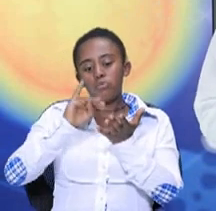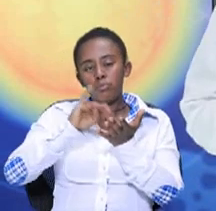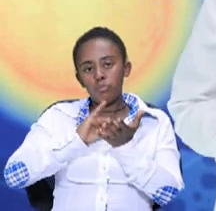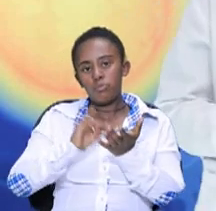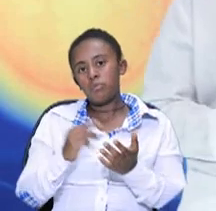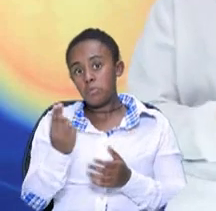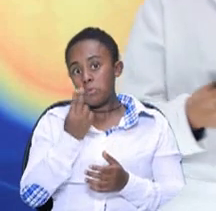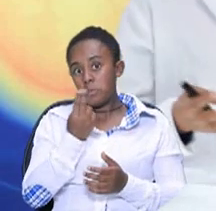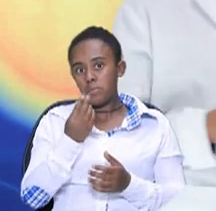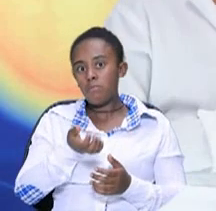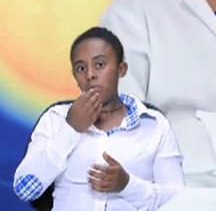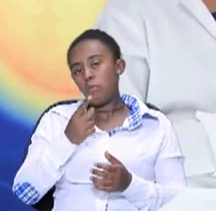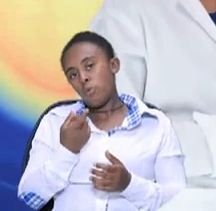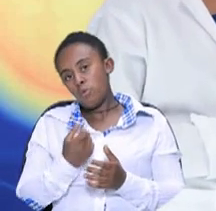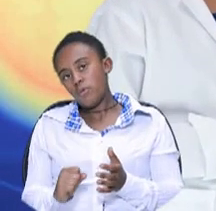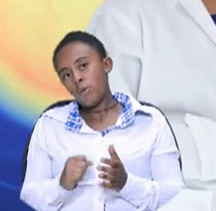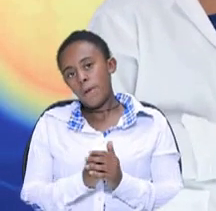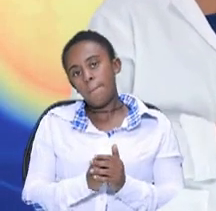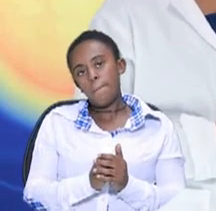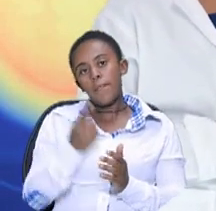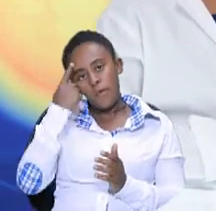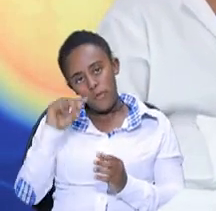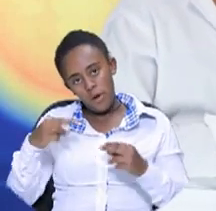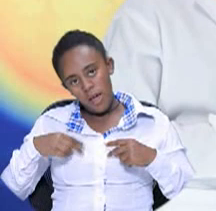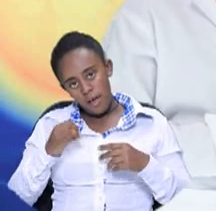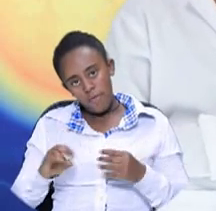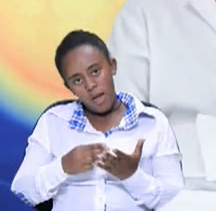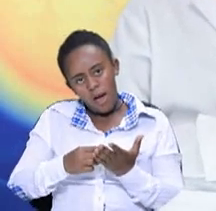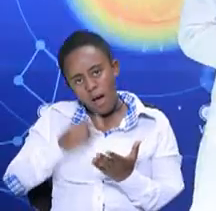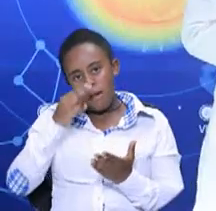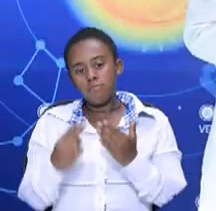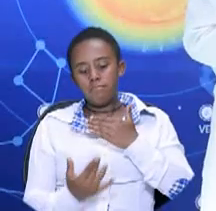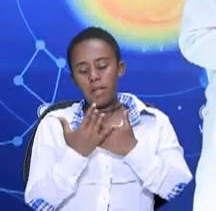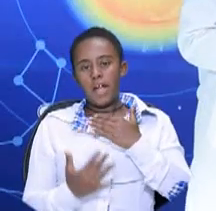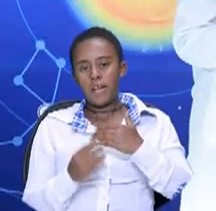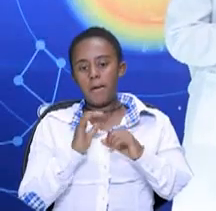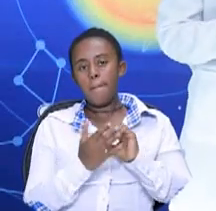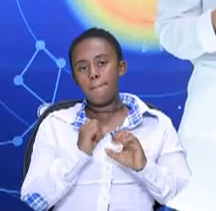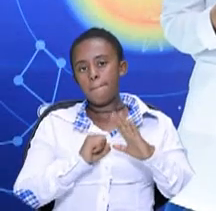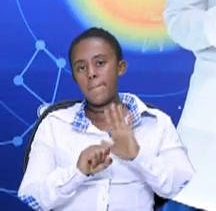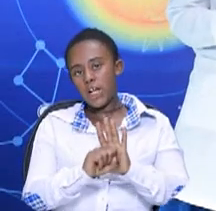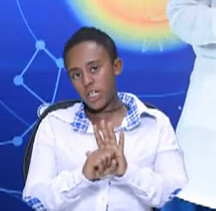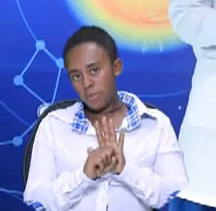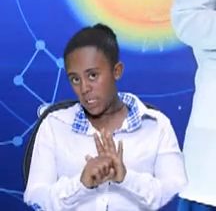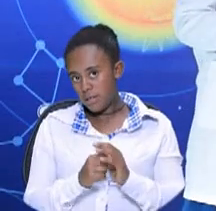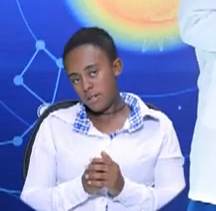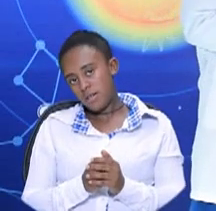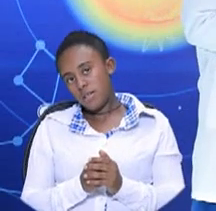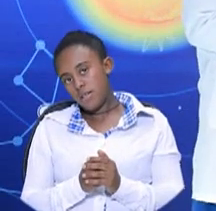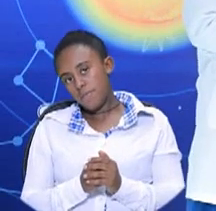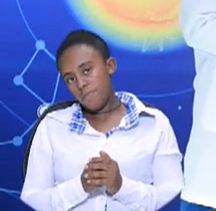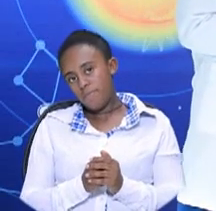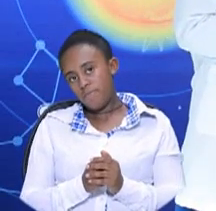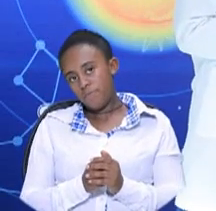diet, and so on. You have number of reasons for having high blood pressure. To wind up all our